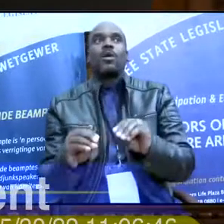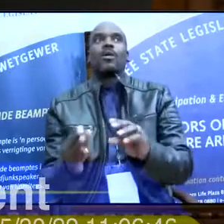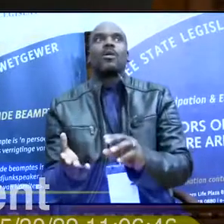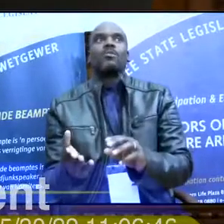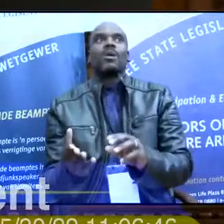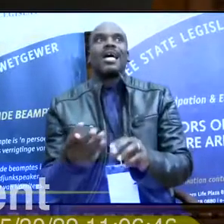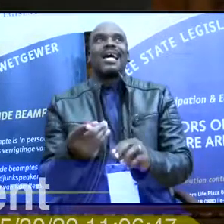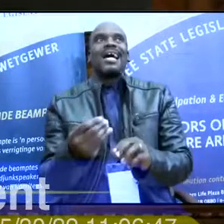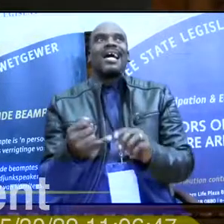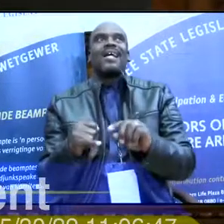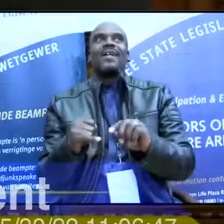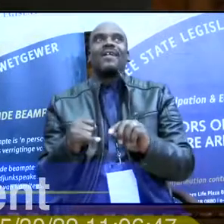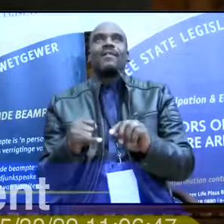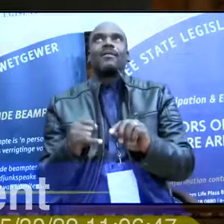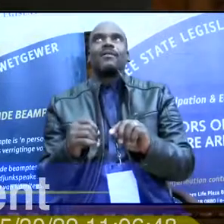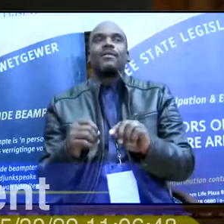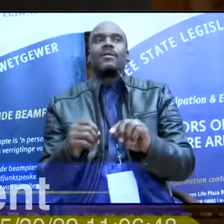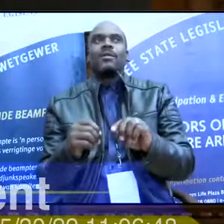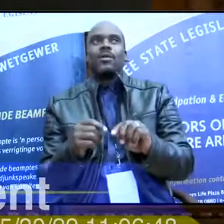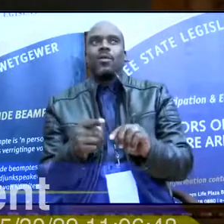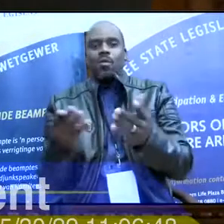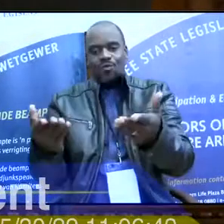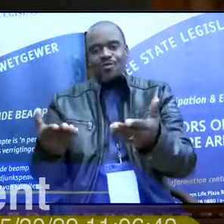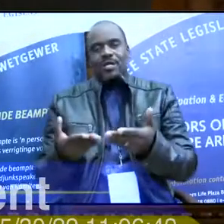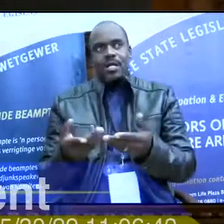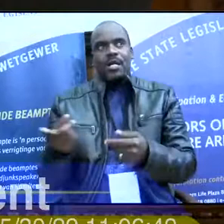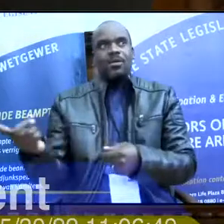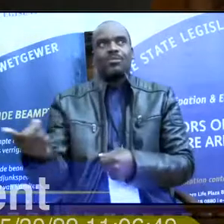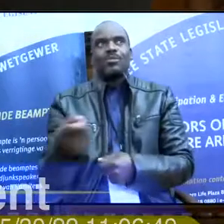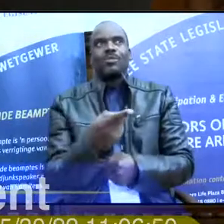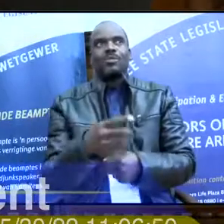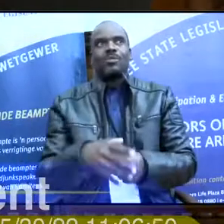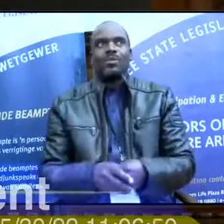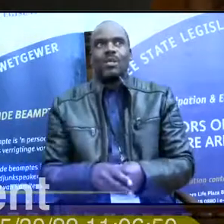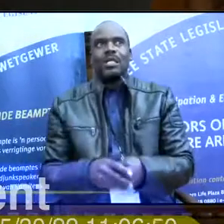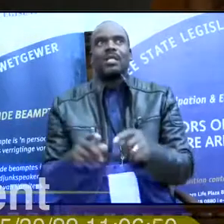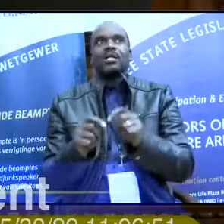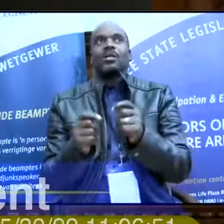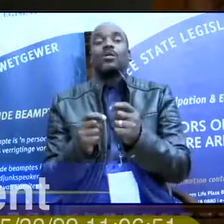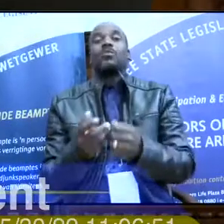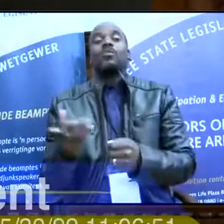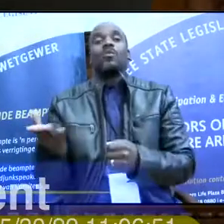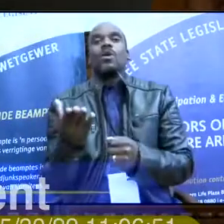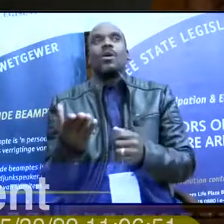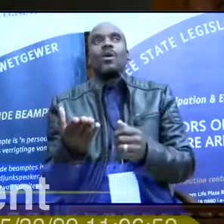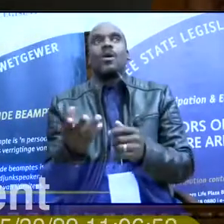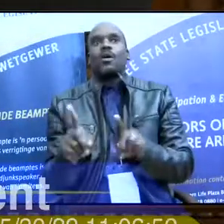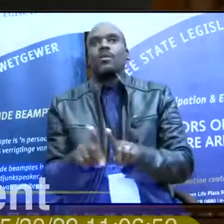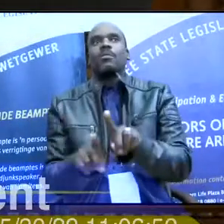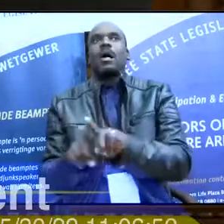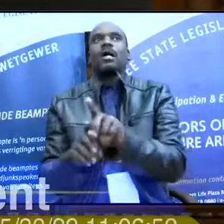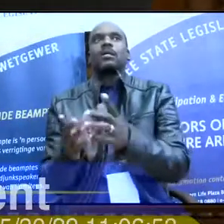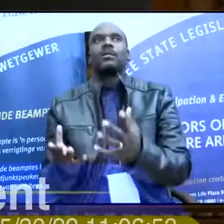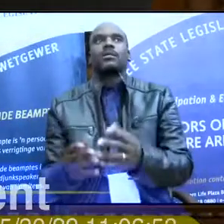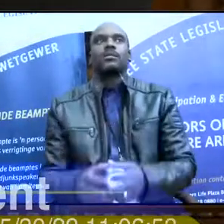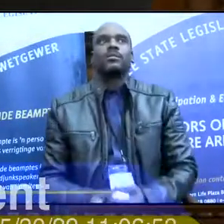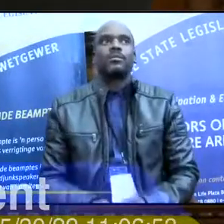and financing in the world capital markets putting more constrain on public finances